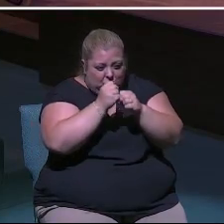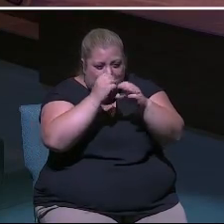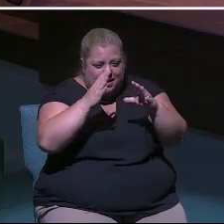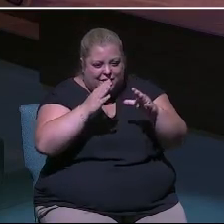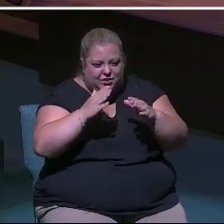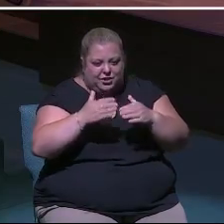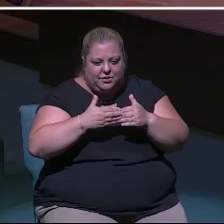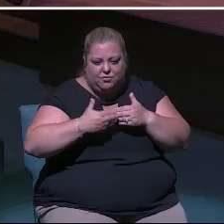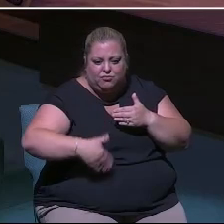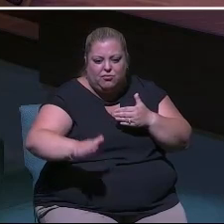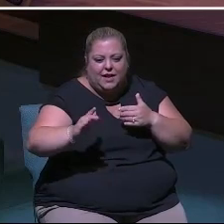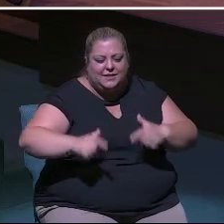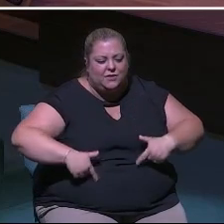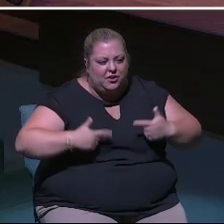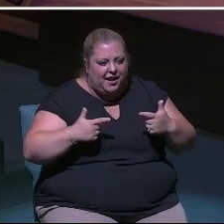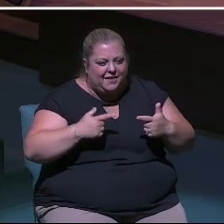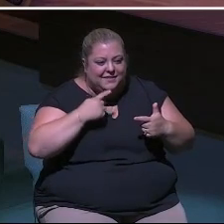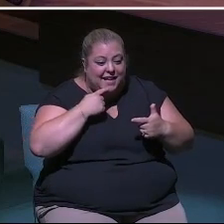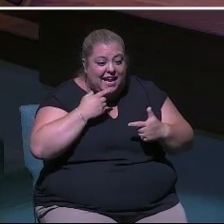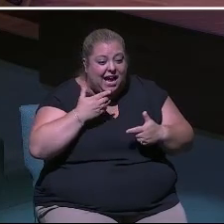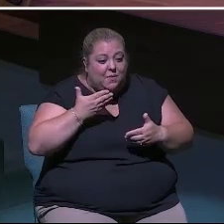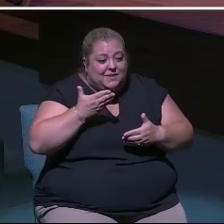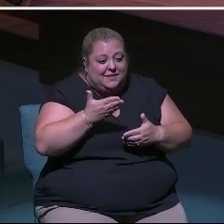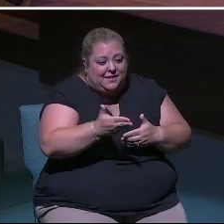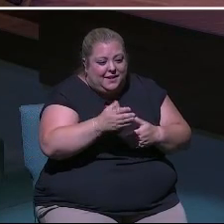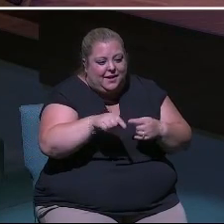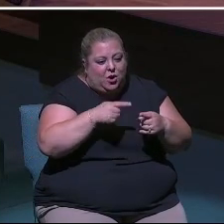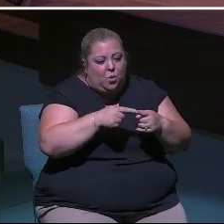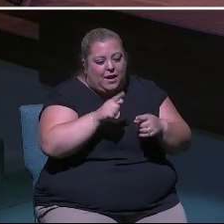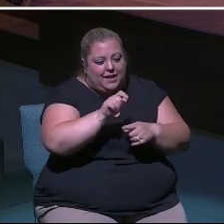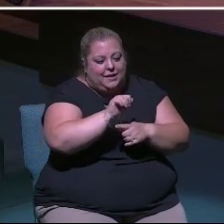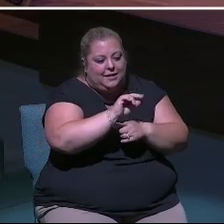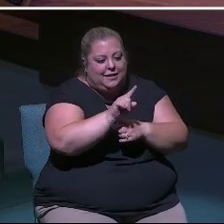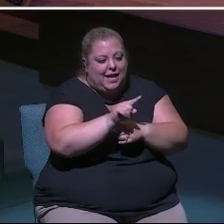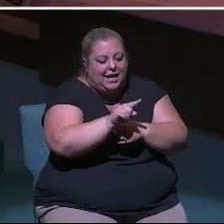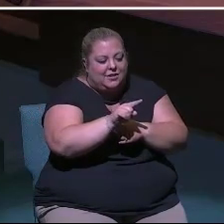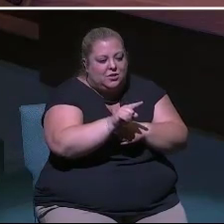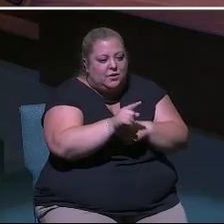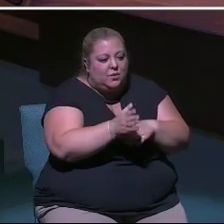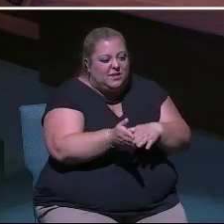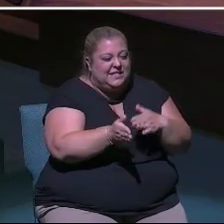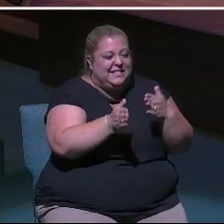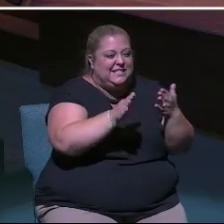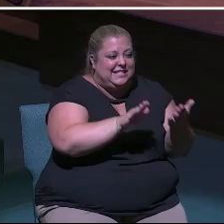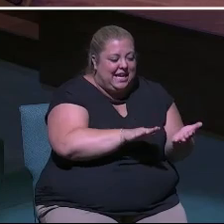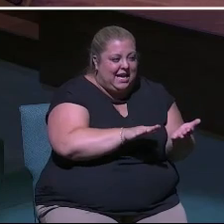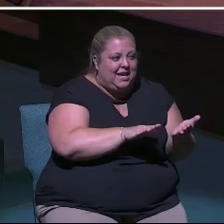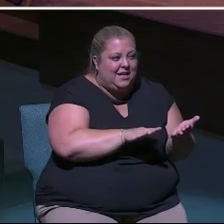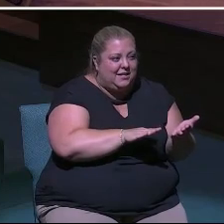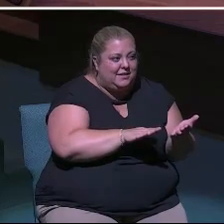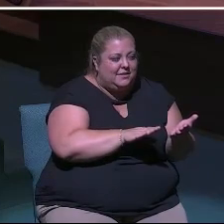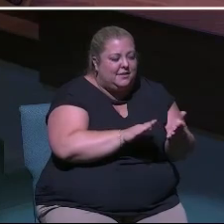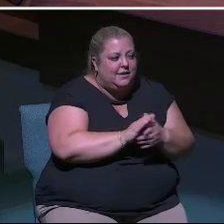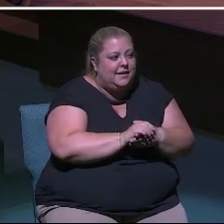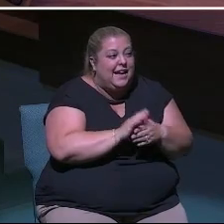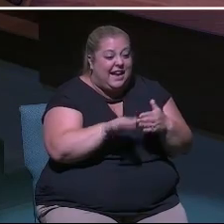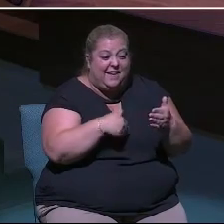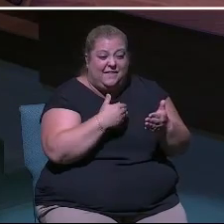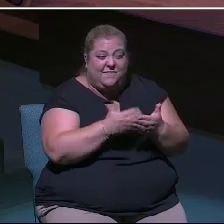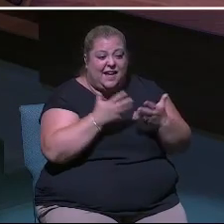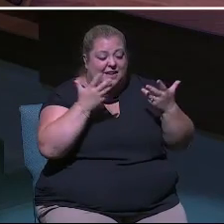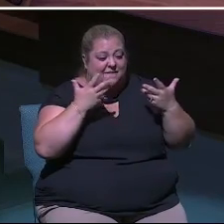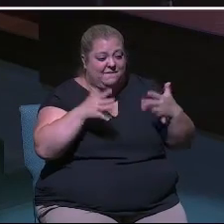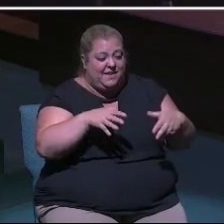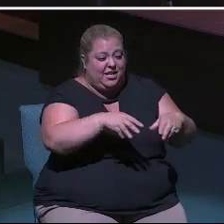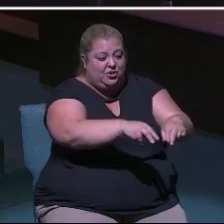to say, I was there when Lazarus was flat out dead? In fact, they had already buried him.